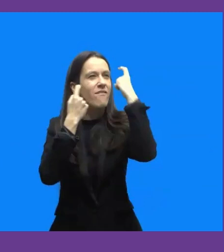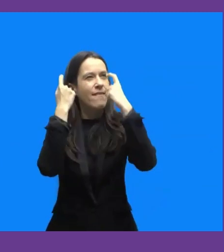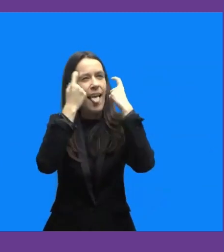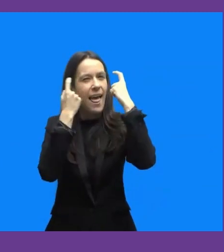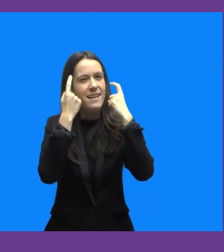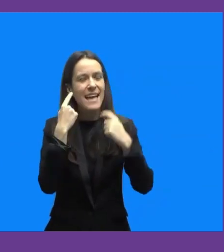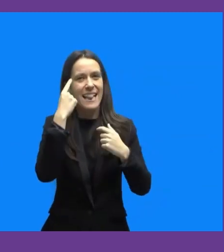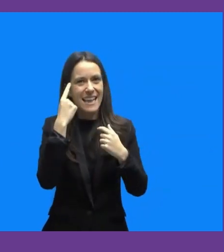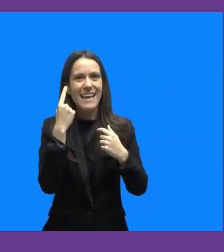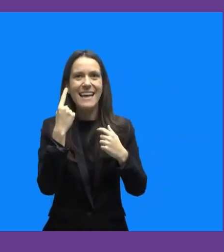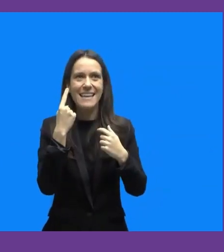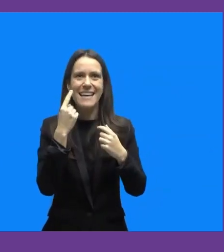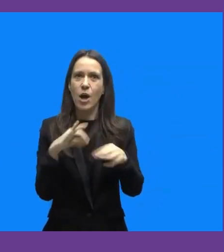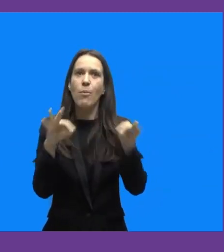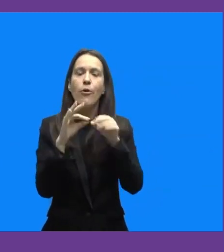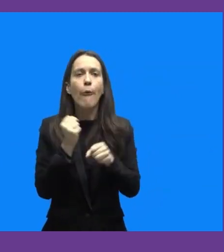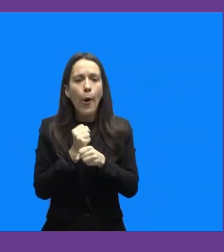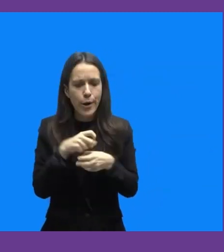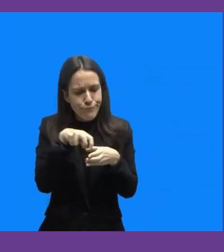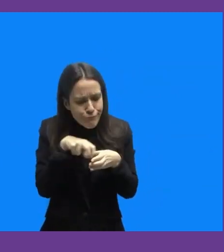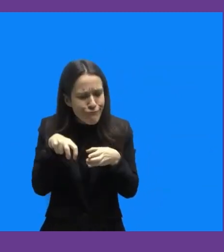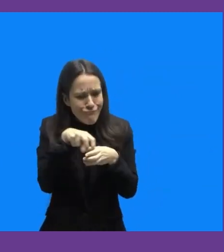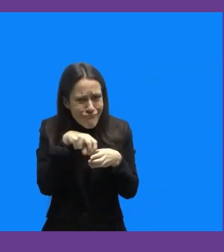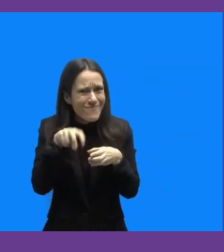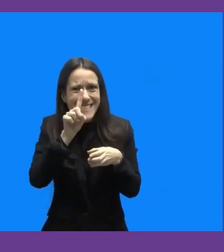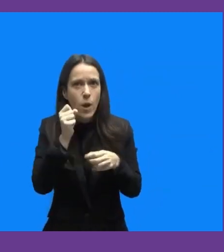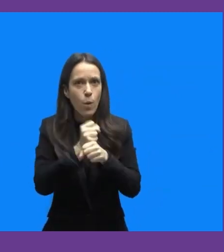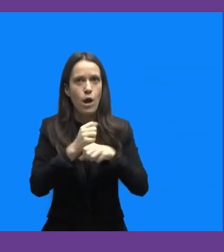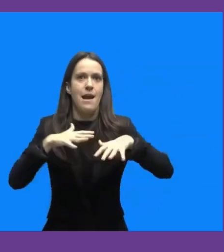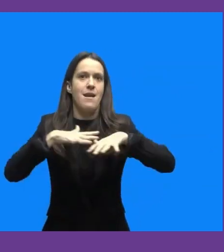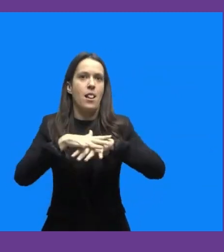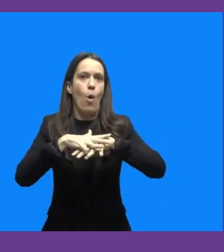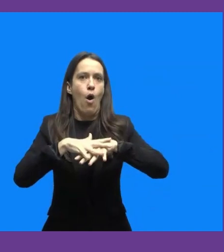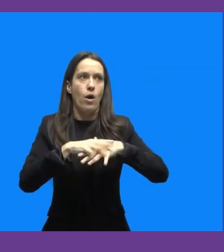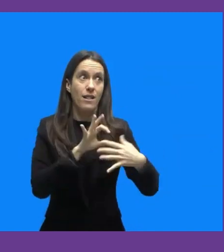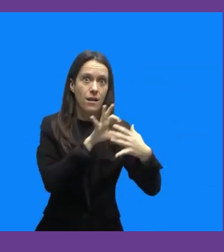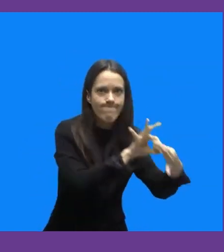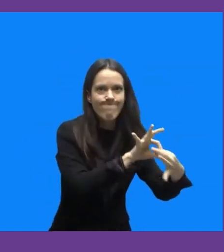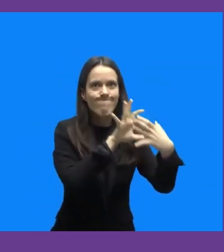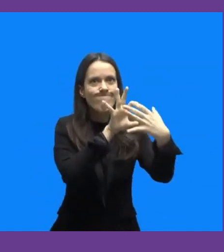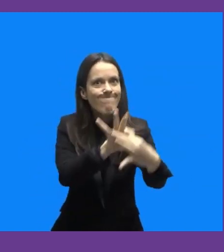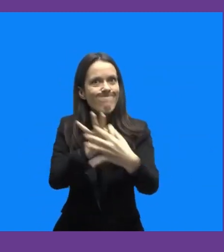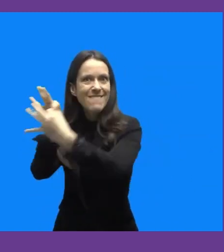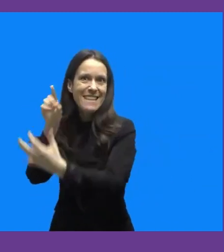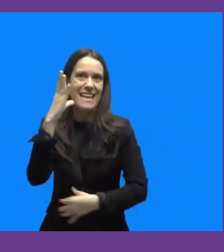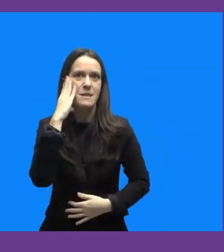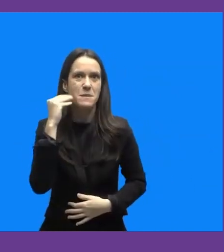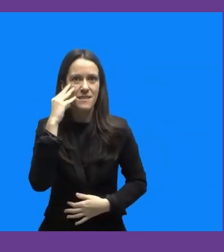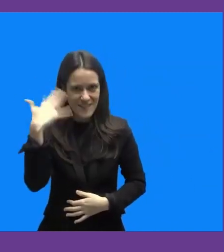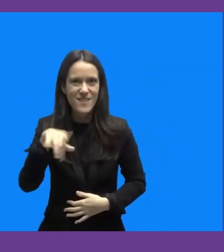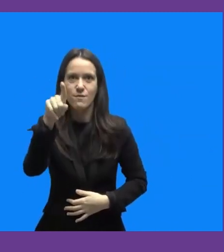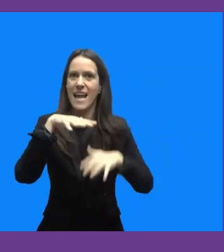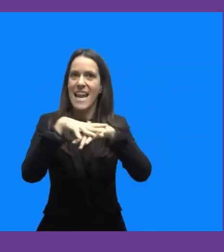to work as network, right? Like you were saying, your experience with the University of Dance. And